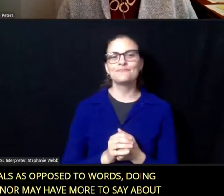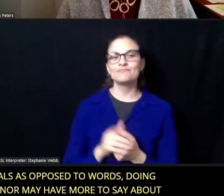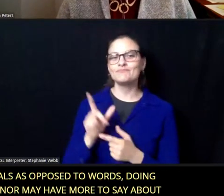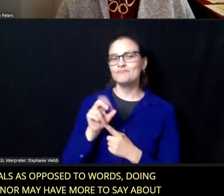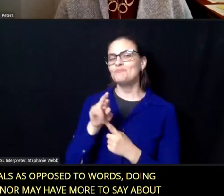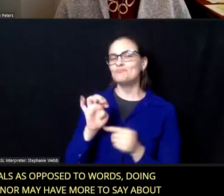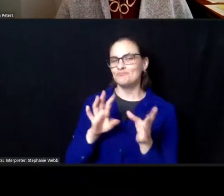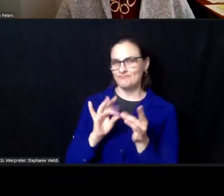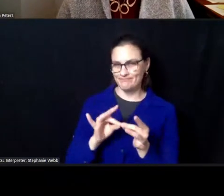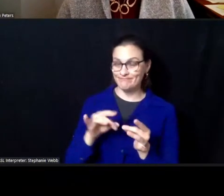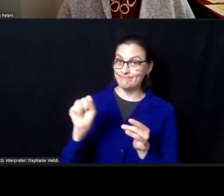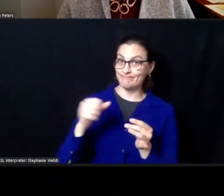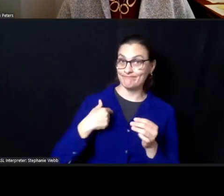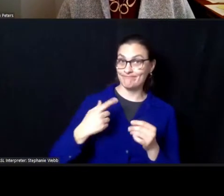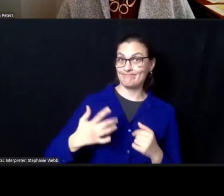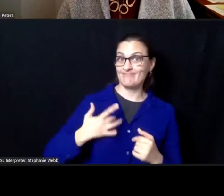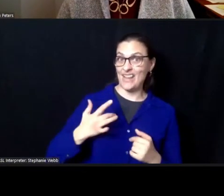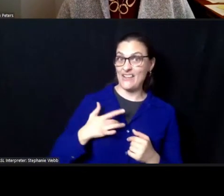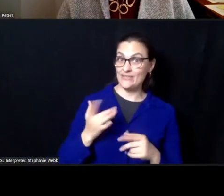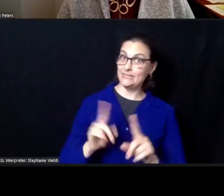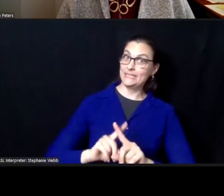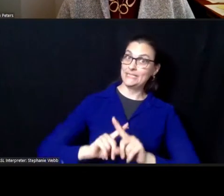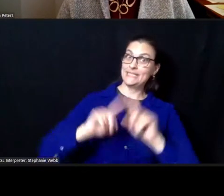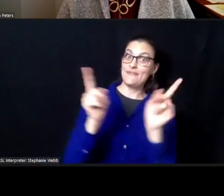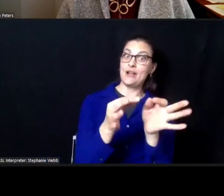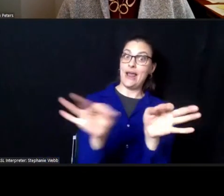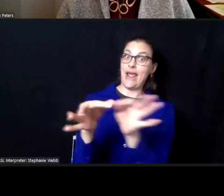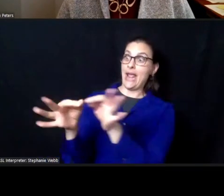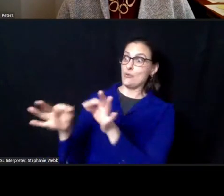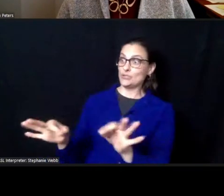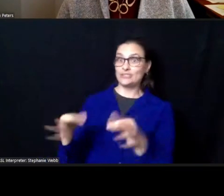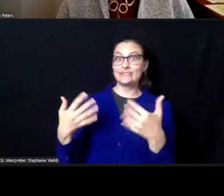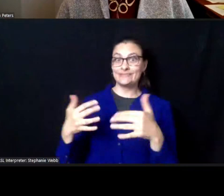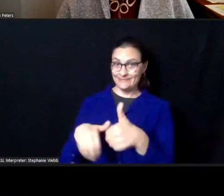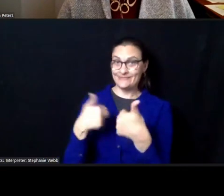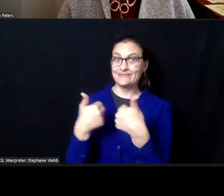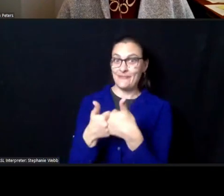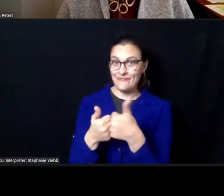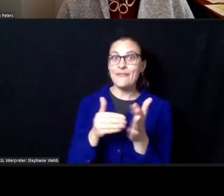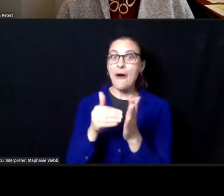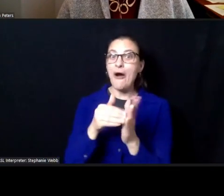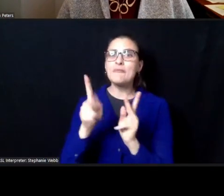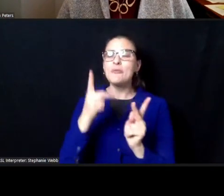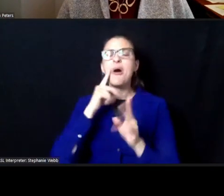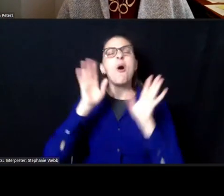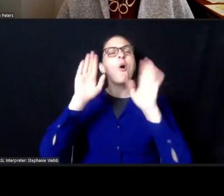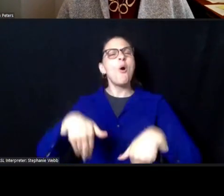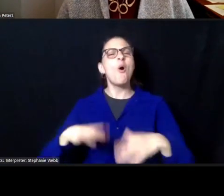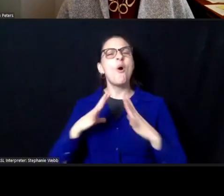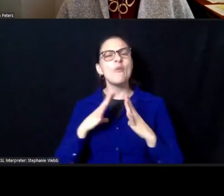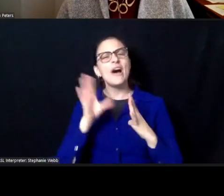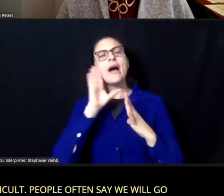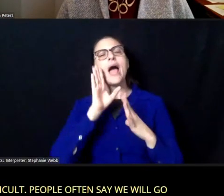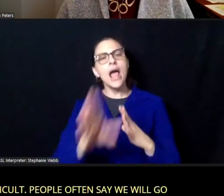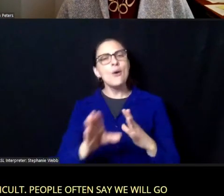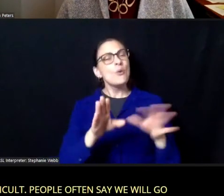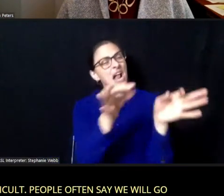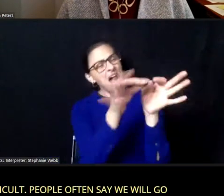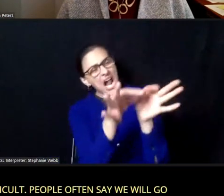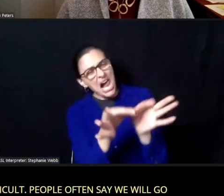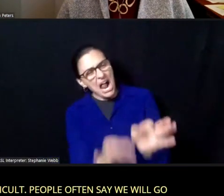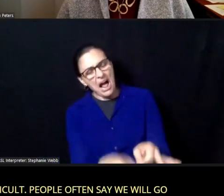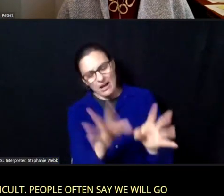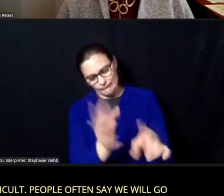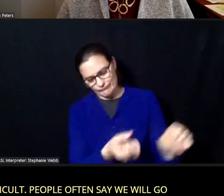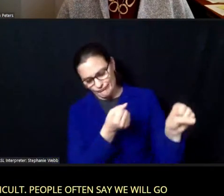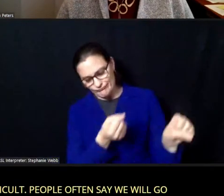and people often say, "Well, we'll just go with all pictures." And what we've seen is that pictures, symbols don't